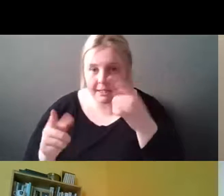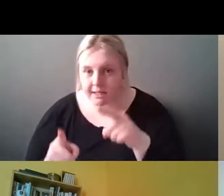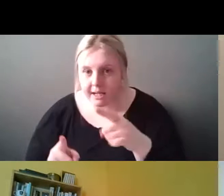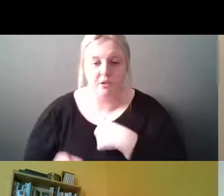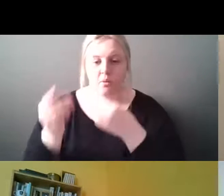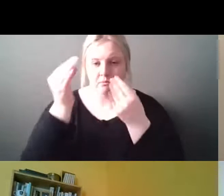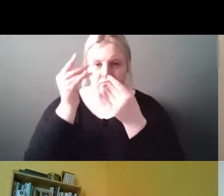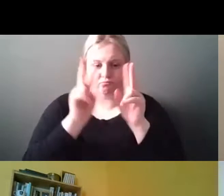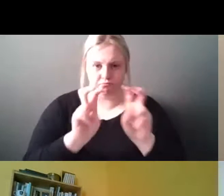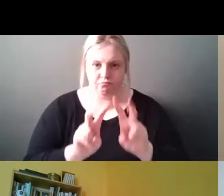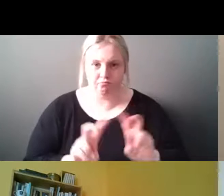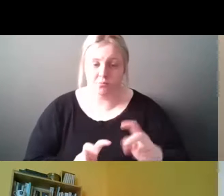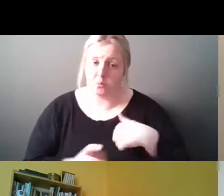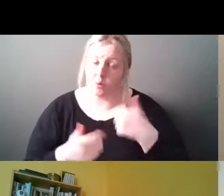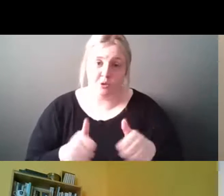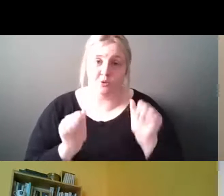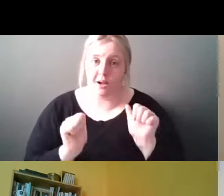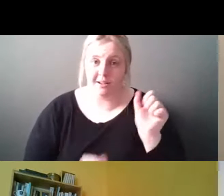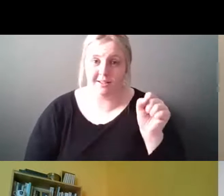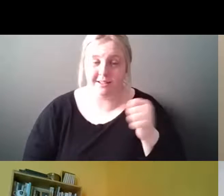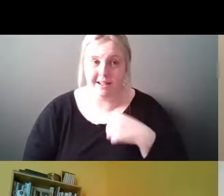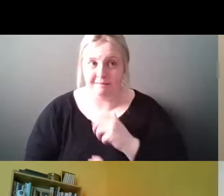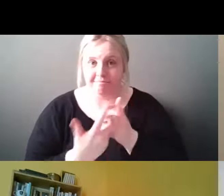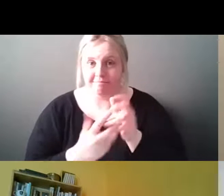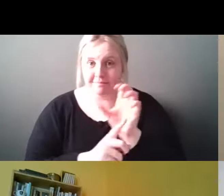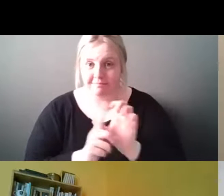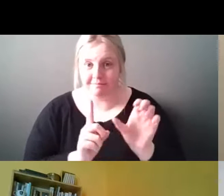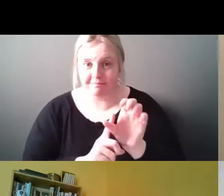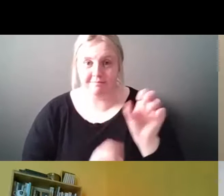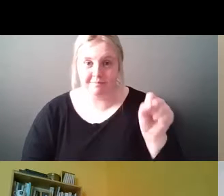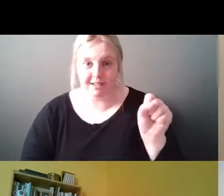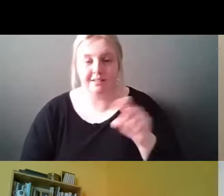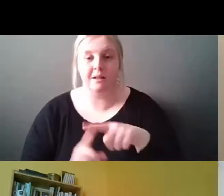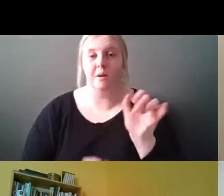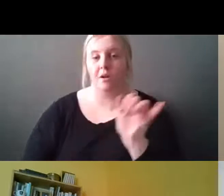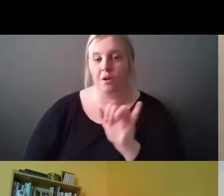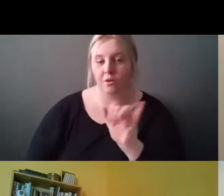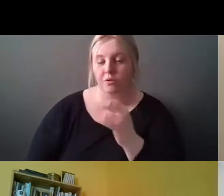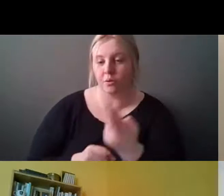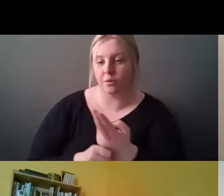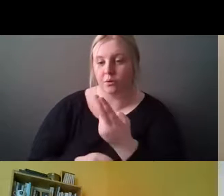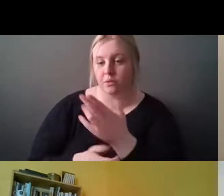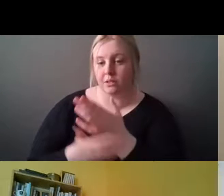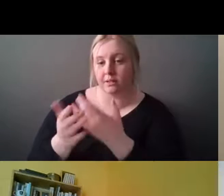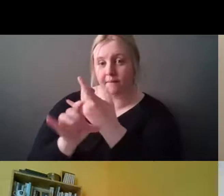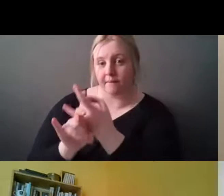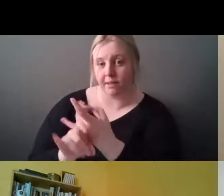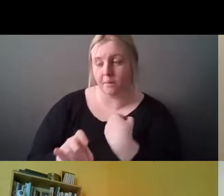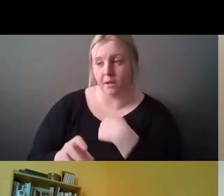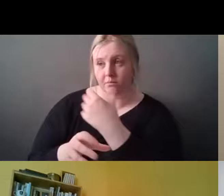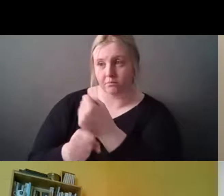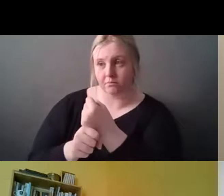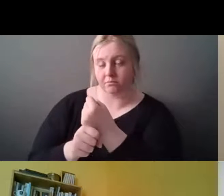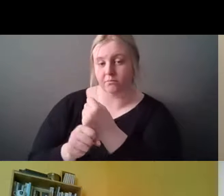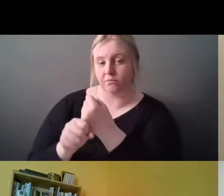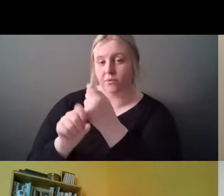we tried very hard to be as culturally sensitive as we can. And also, using some of the feedback we received from the surveys themselves